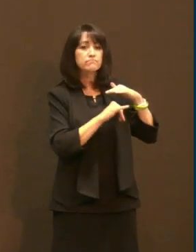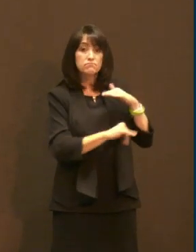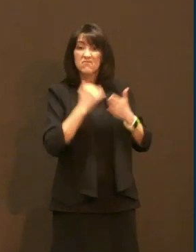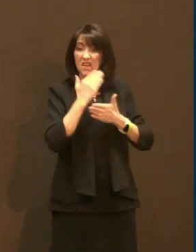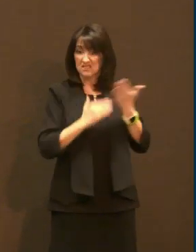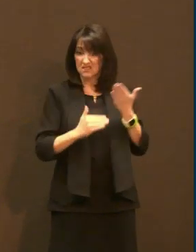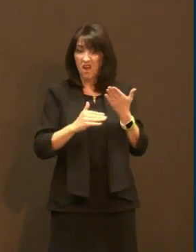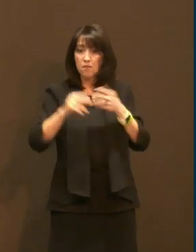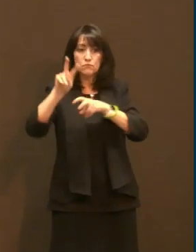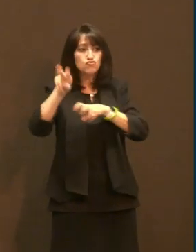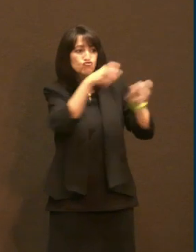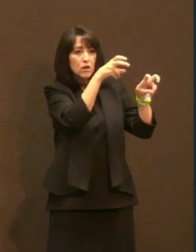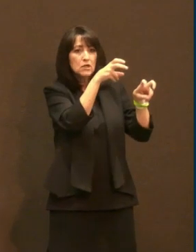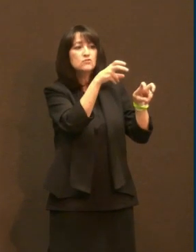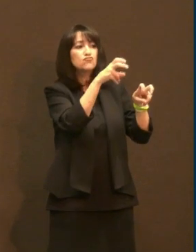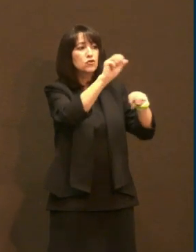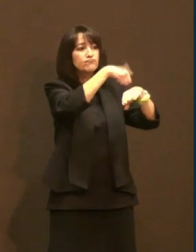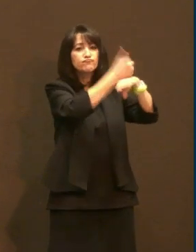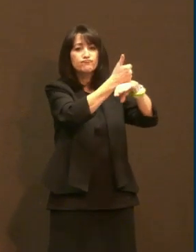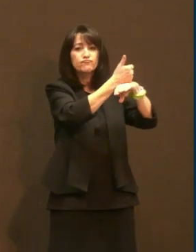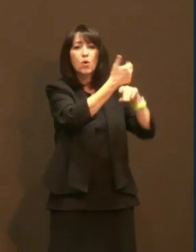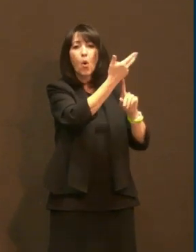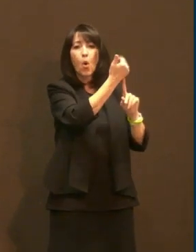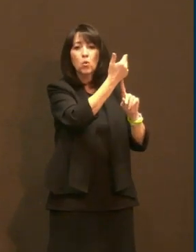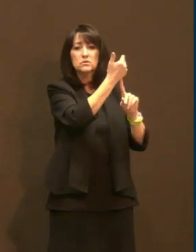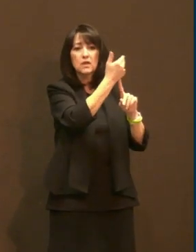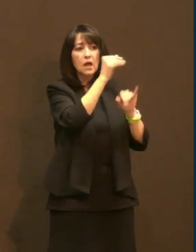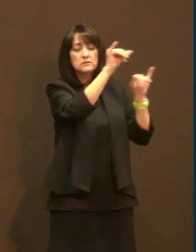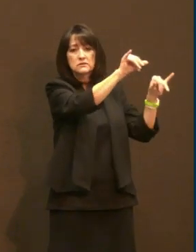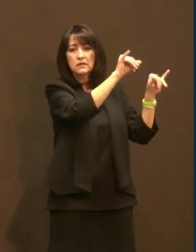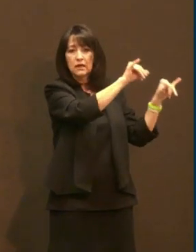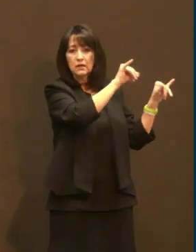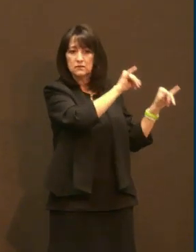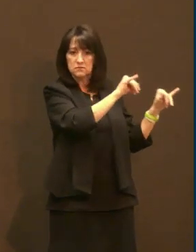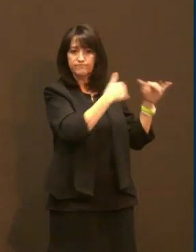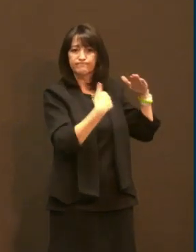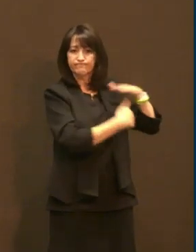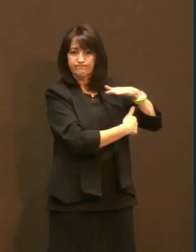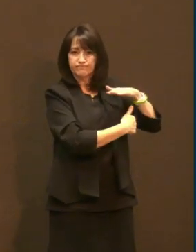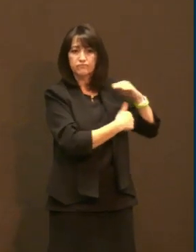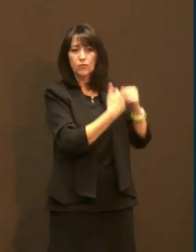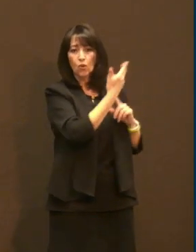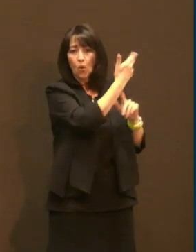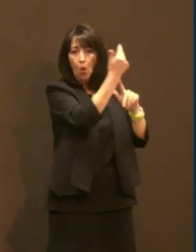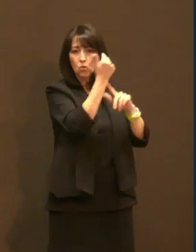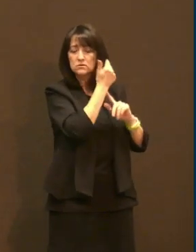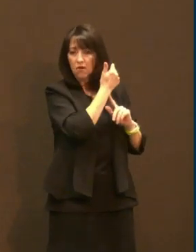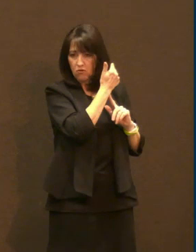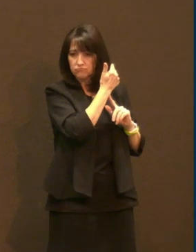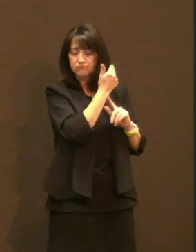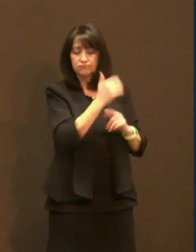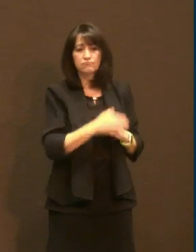we've stood up down there for that purpose. All our community partners, we thank